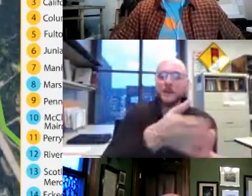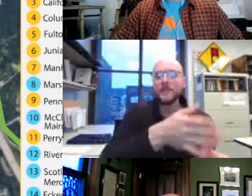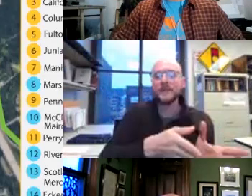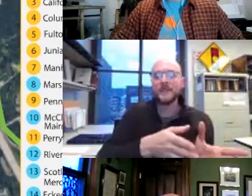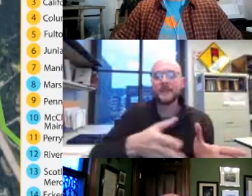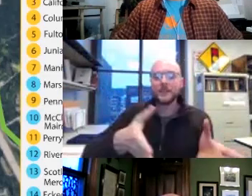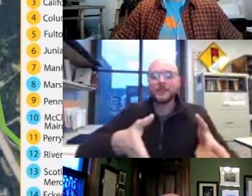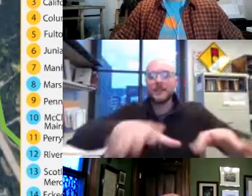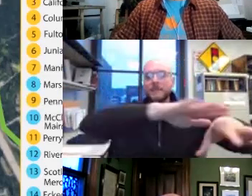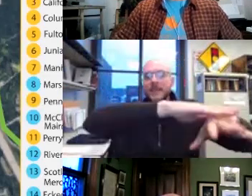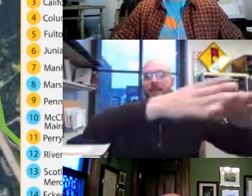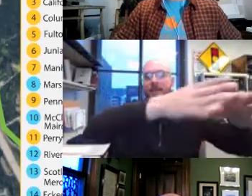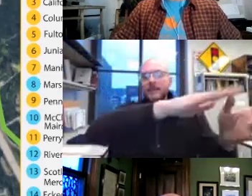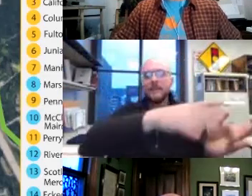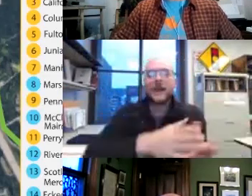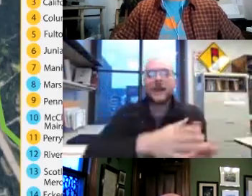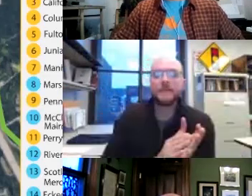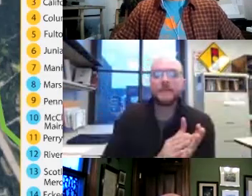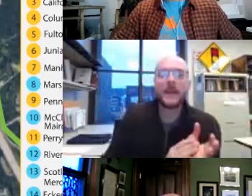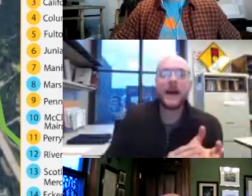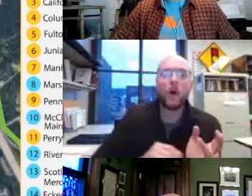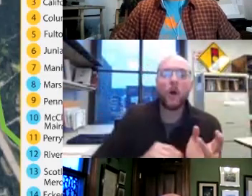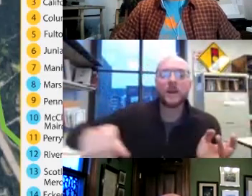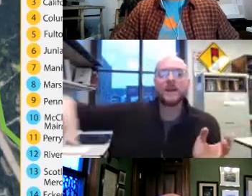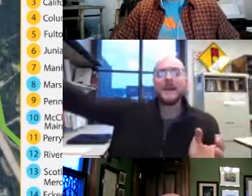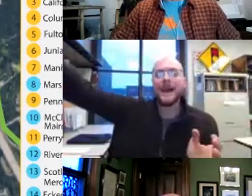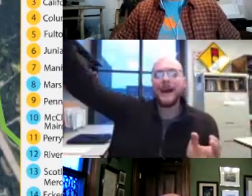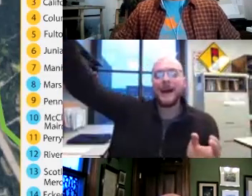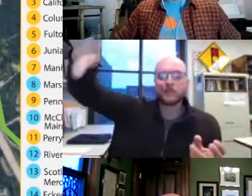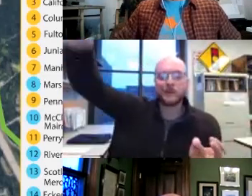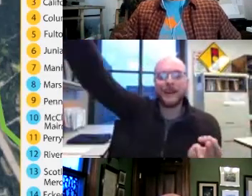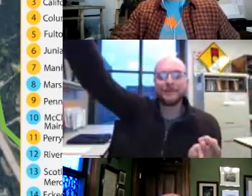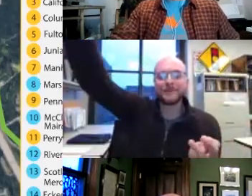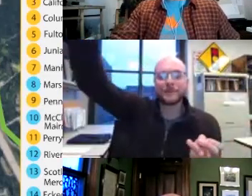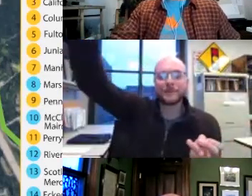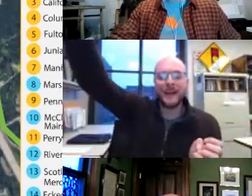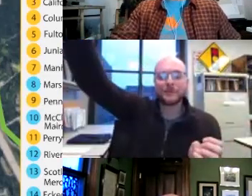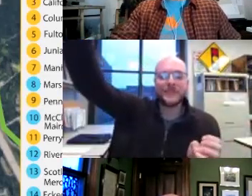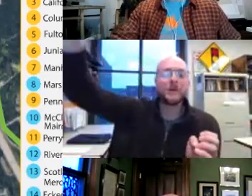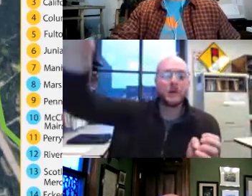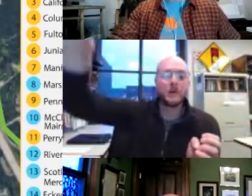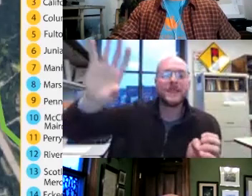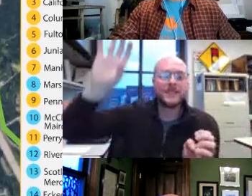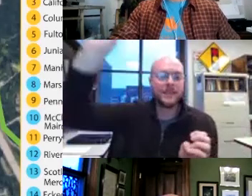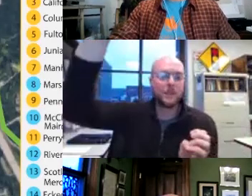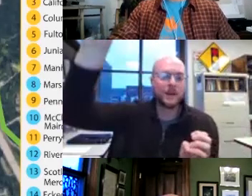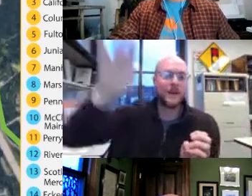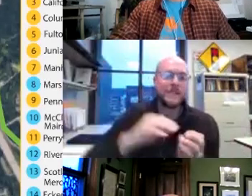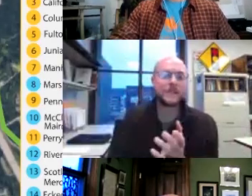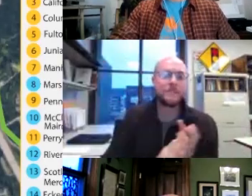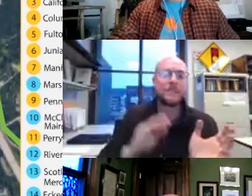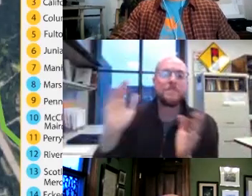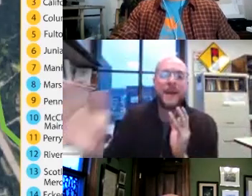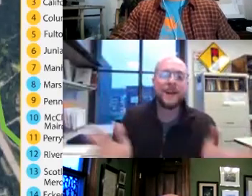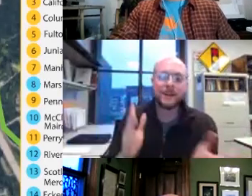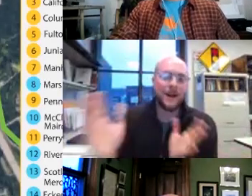have to remove the concrete median divider or redo a little bit of the signal work. And